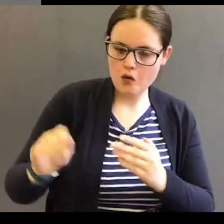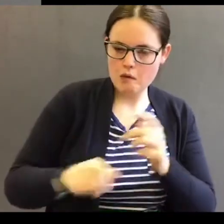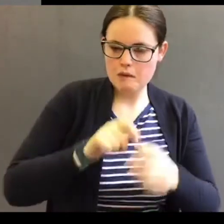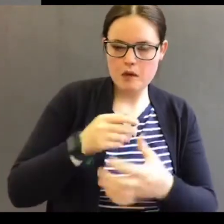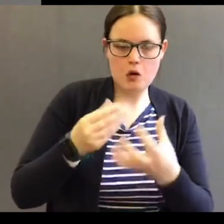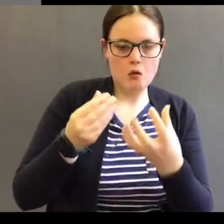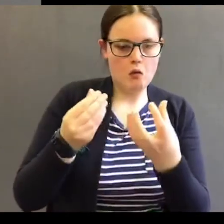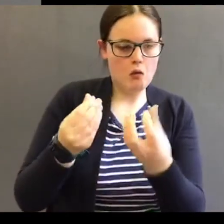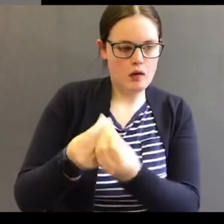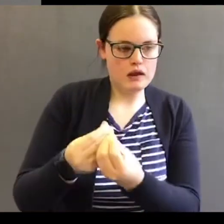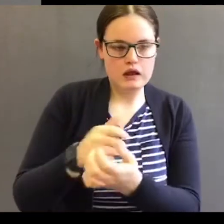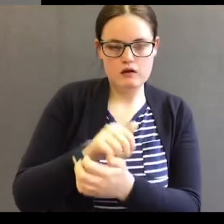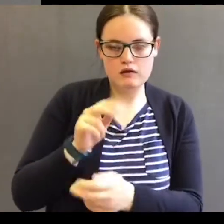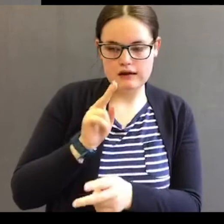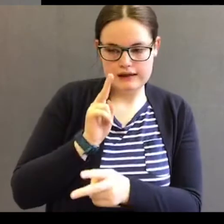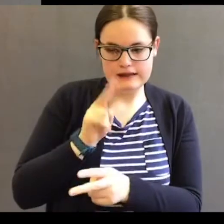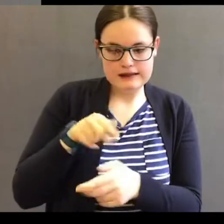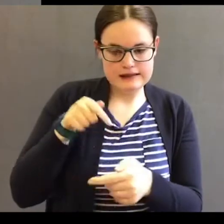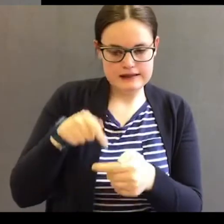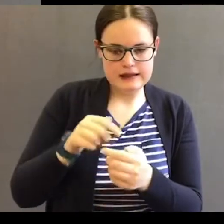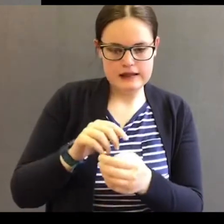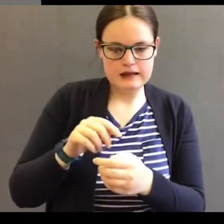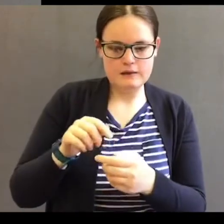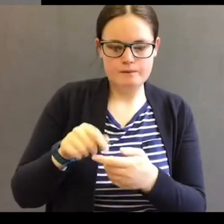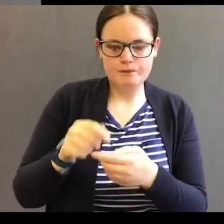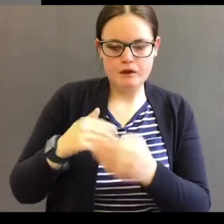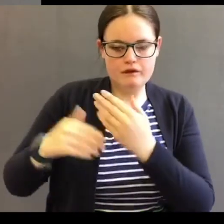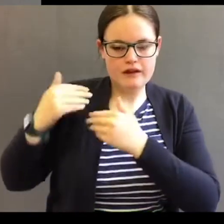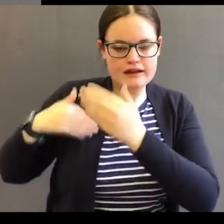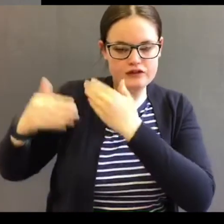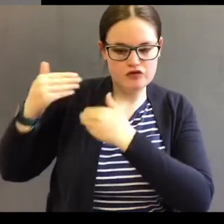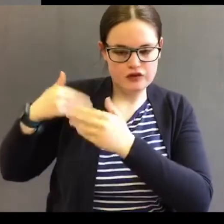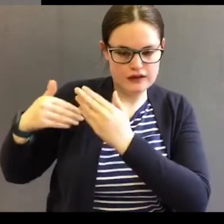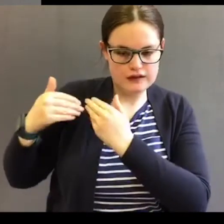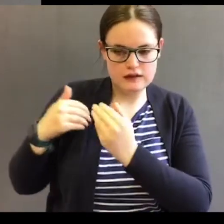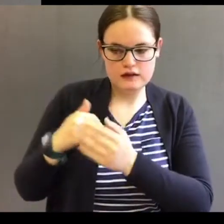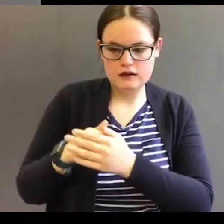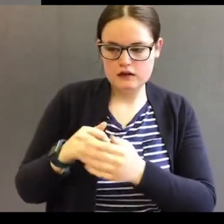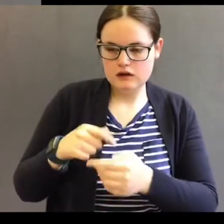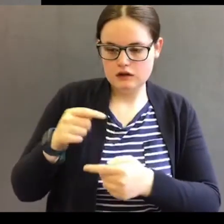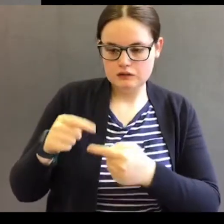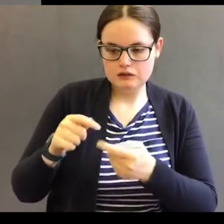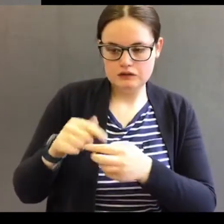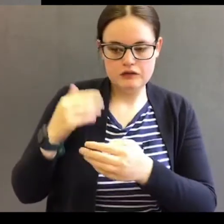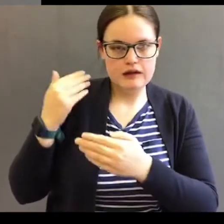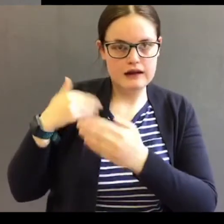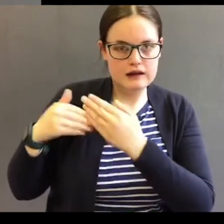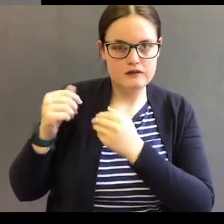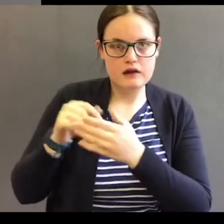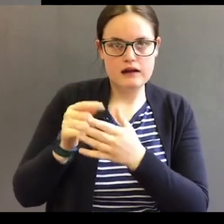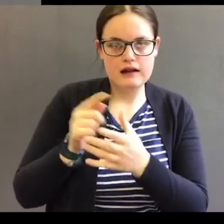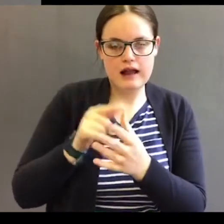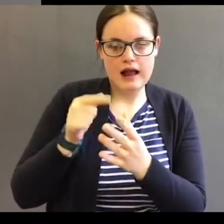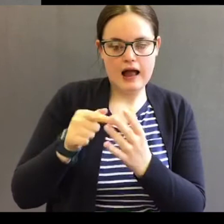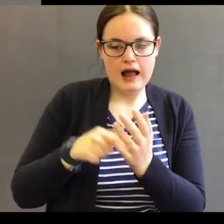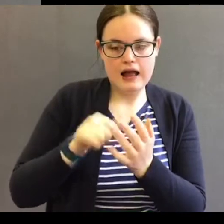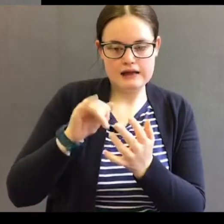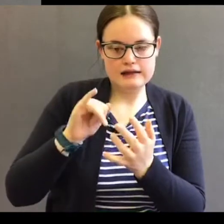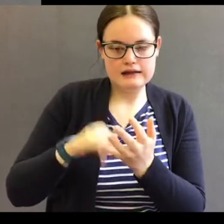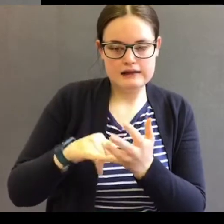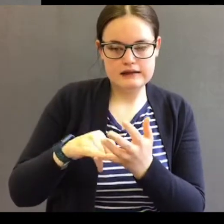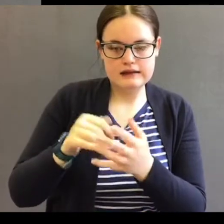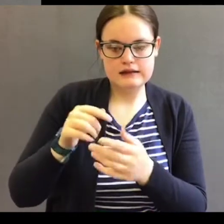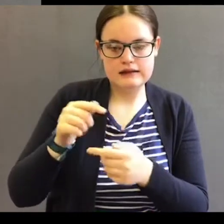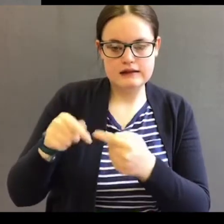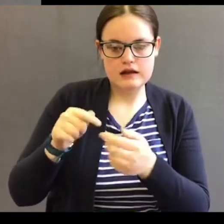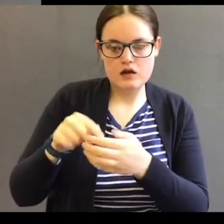that were with him." We notice here the cycles of history. The cycles of history in the book of Acts,